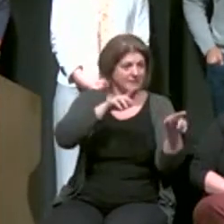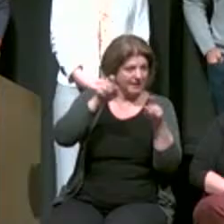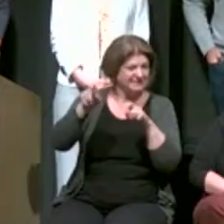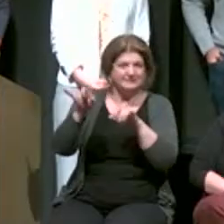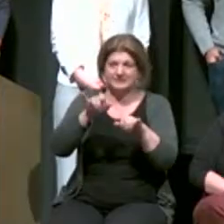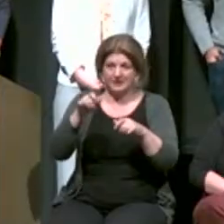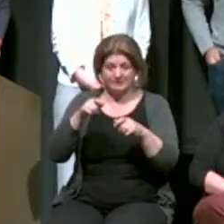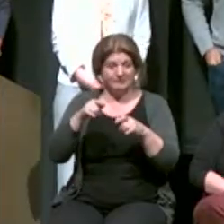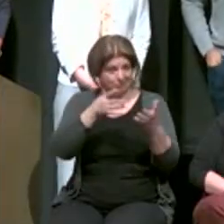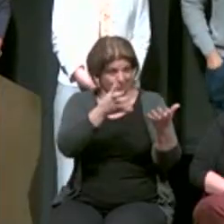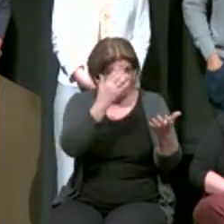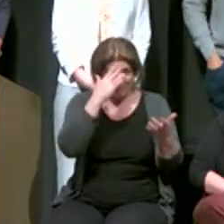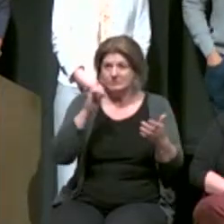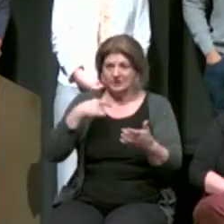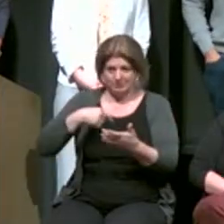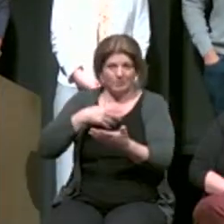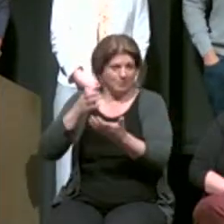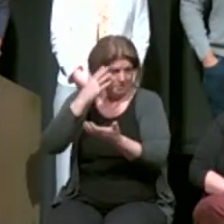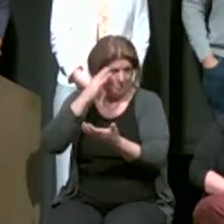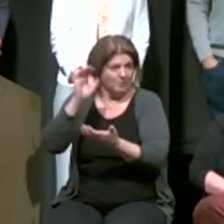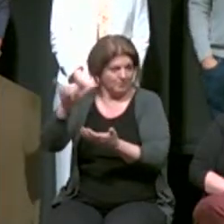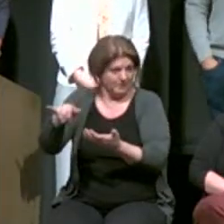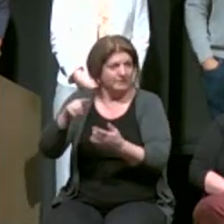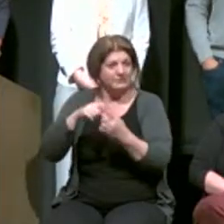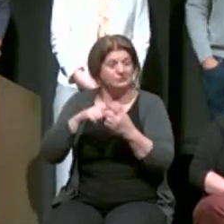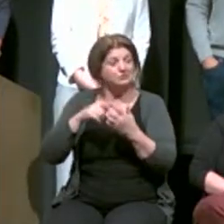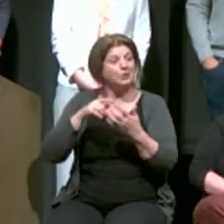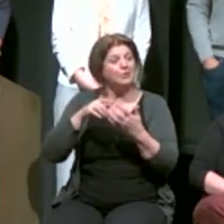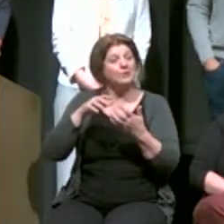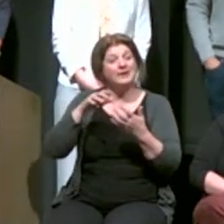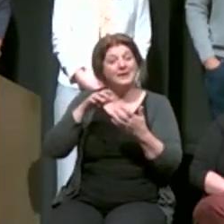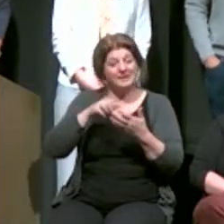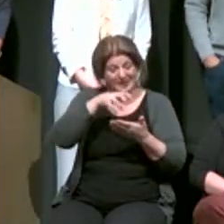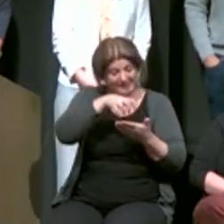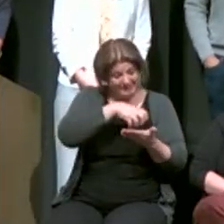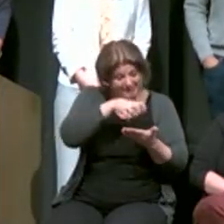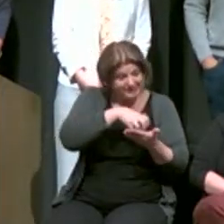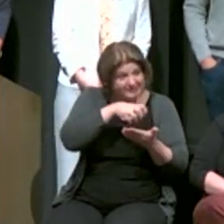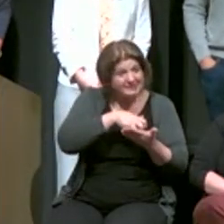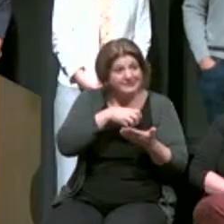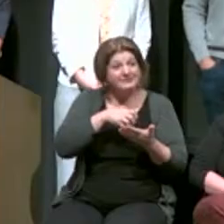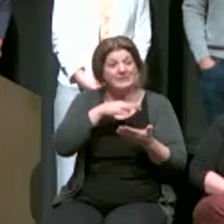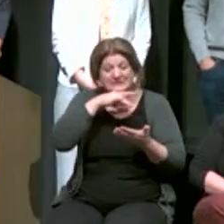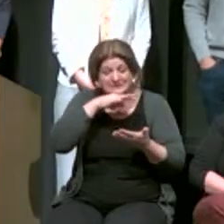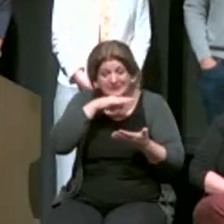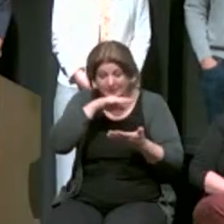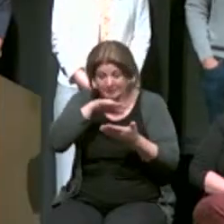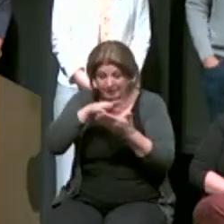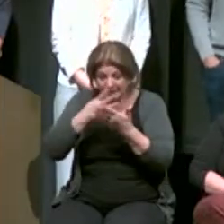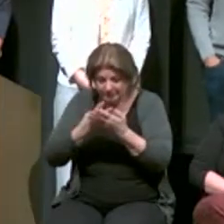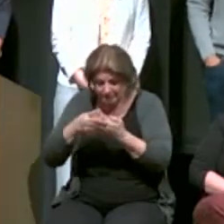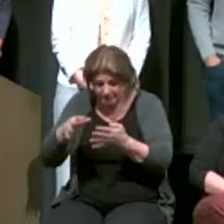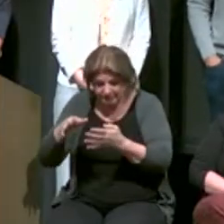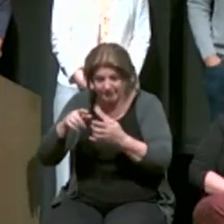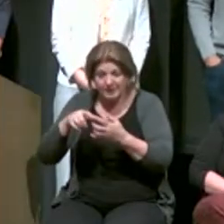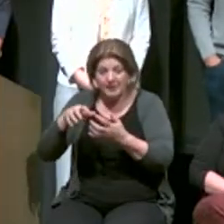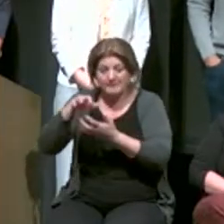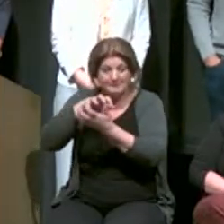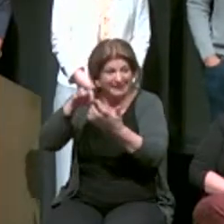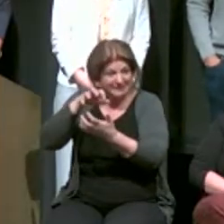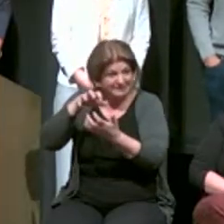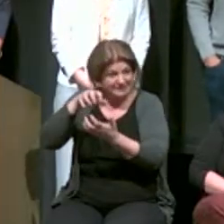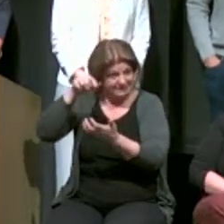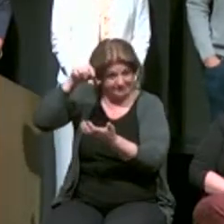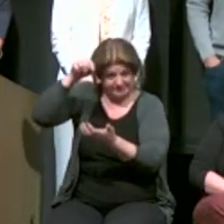know. So in the mixture that they add to the sediment, it